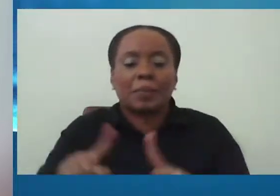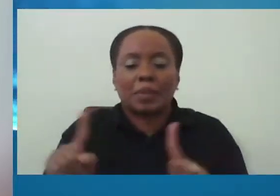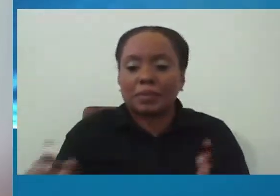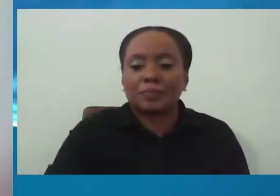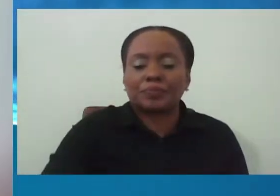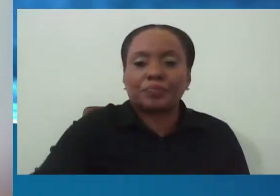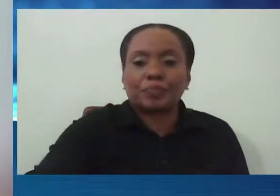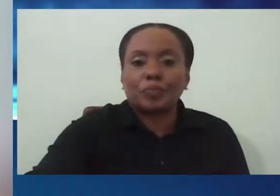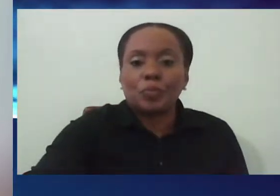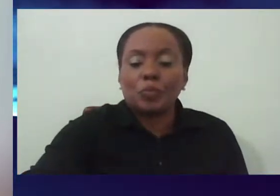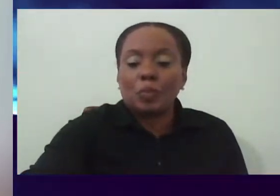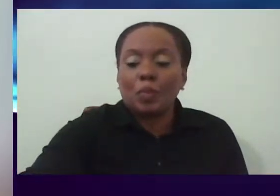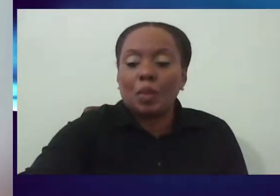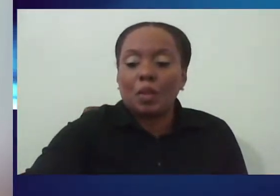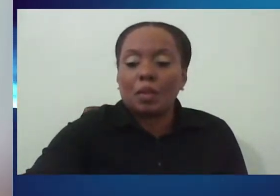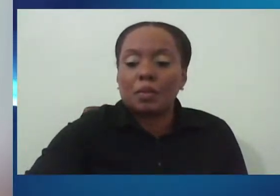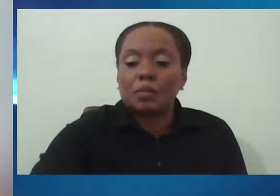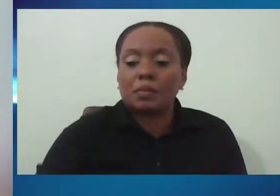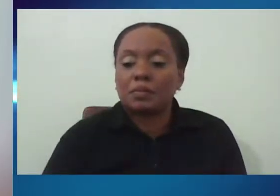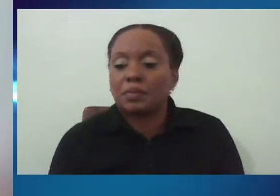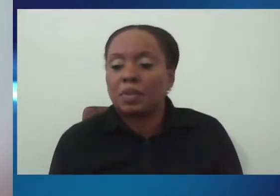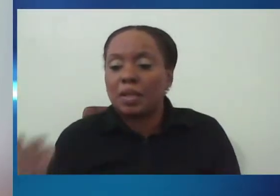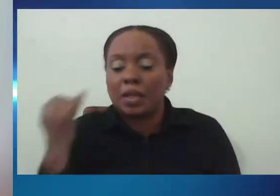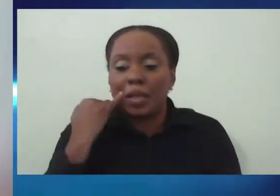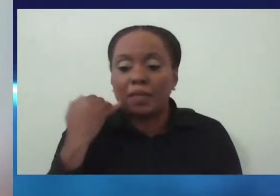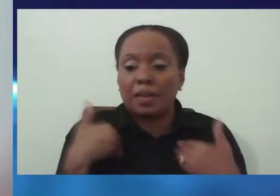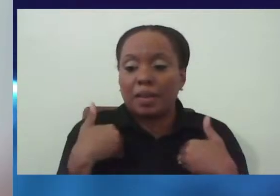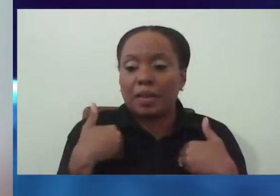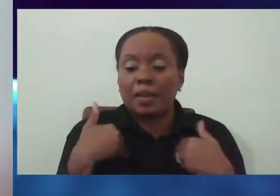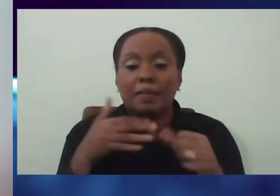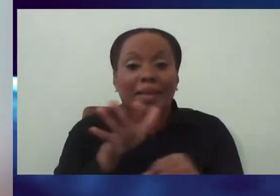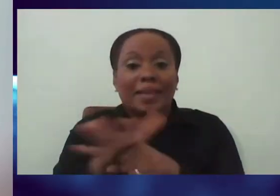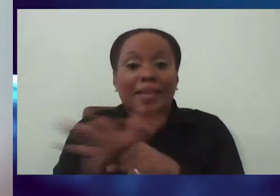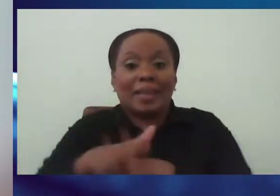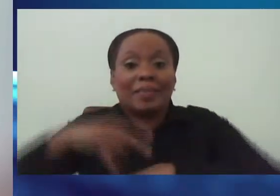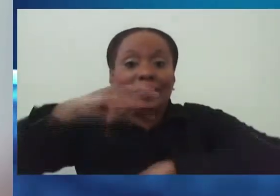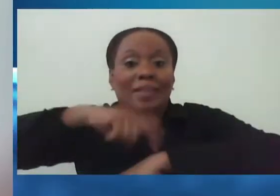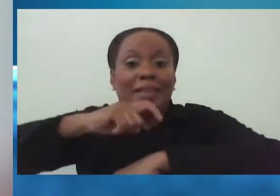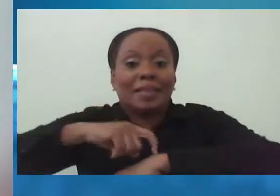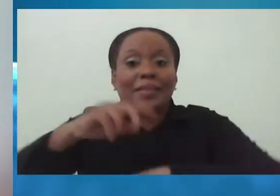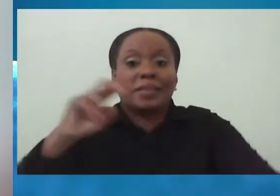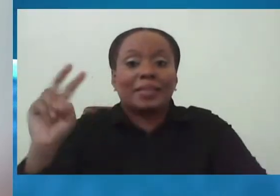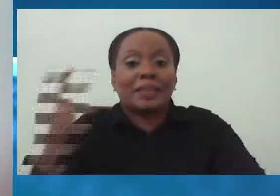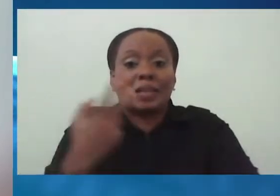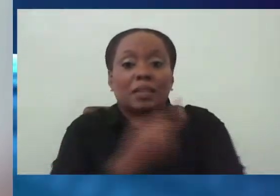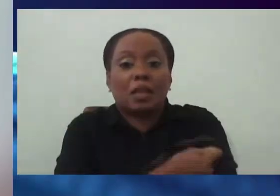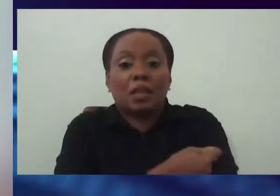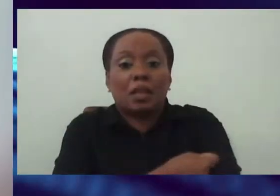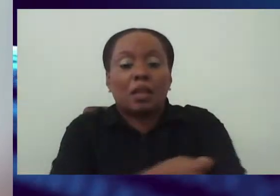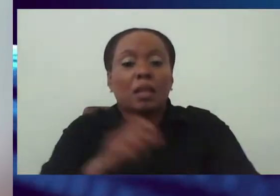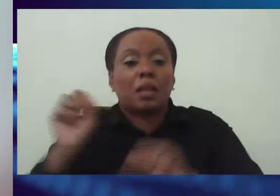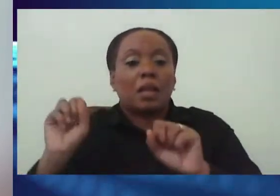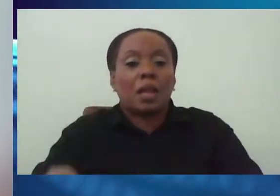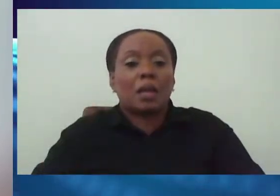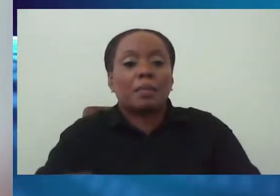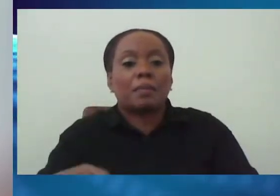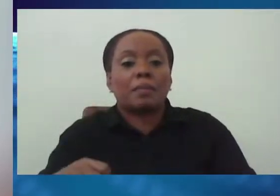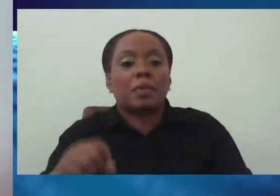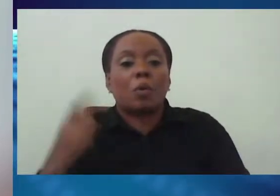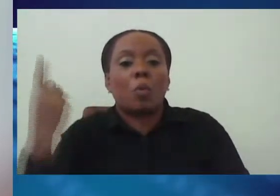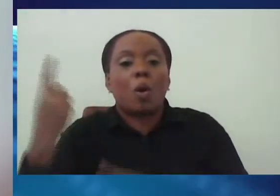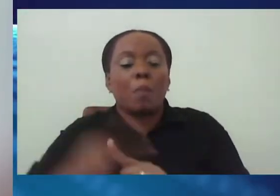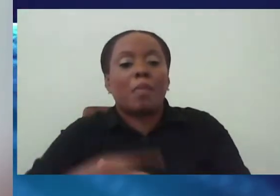once there is adequate spacing between the two vaccines, the second shot can be given a month after the person's been